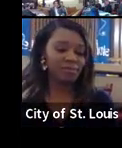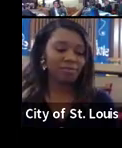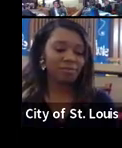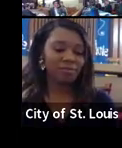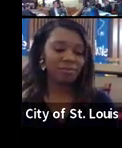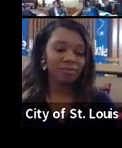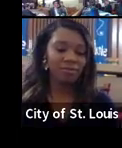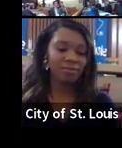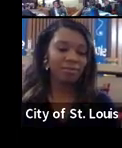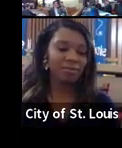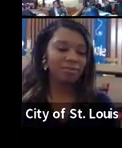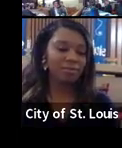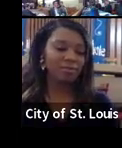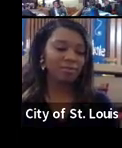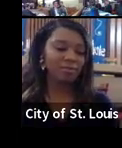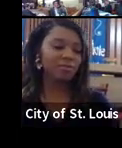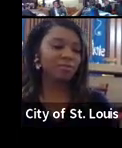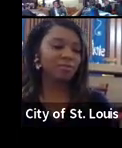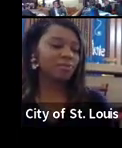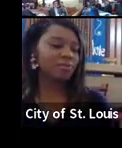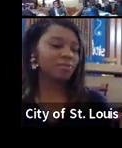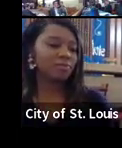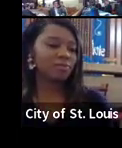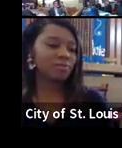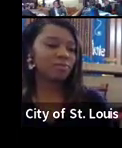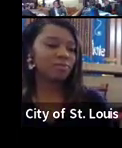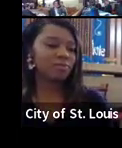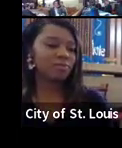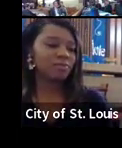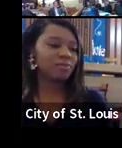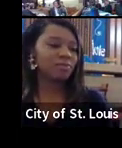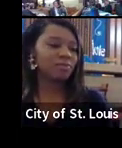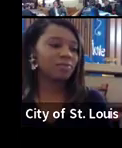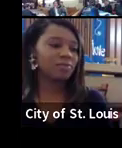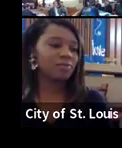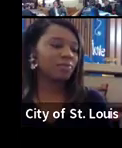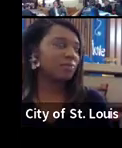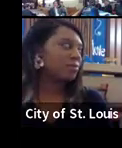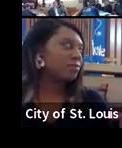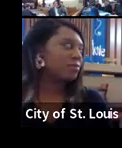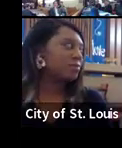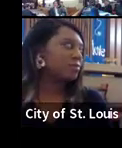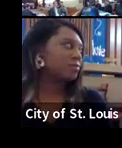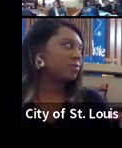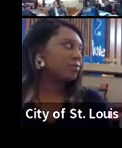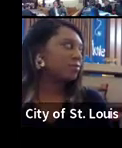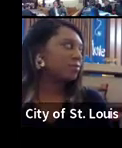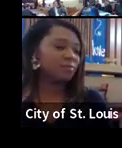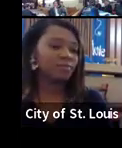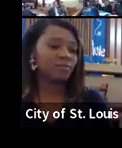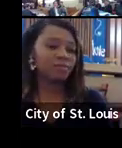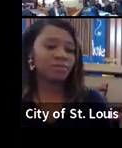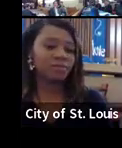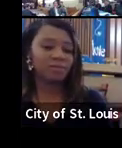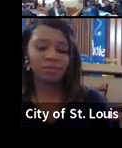everyone that has come out tonight. Thank you to the planning team. Thank you to the city staff. An effort of this magnitude takes a lot of